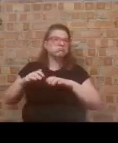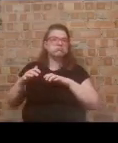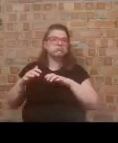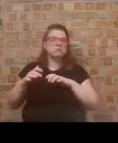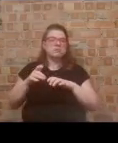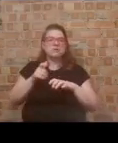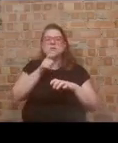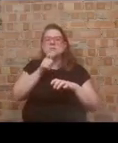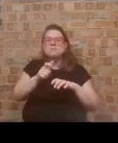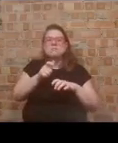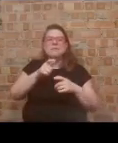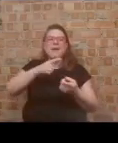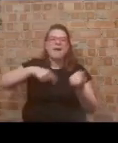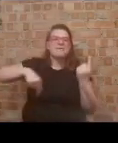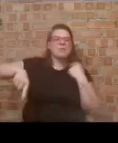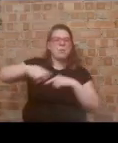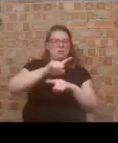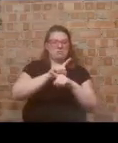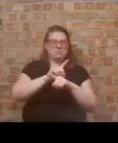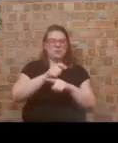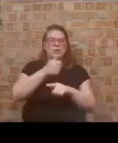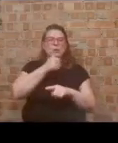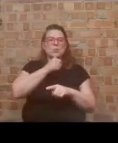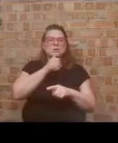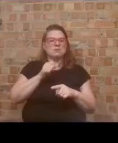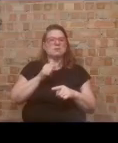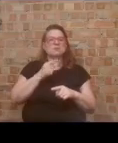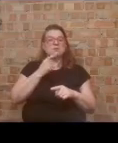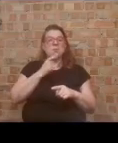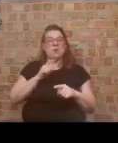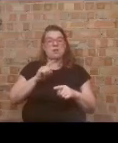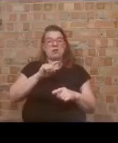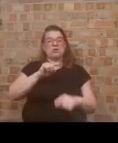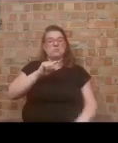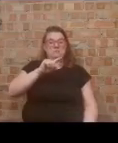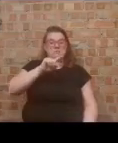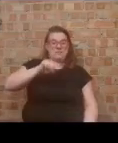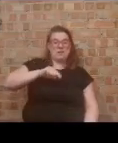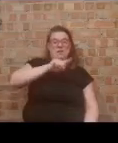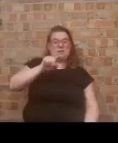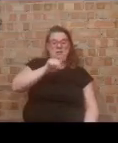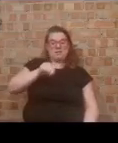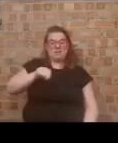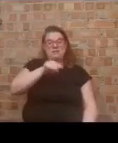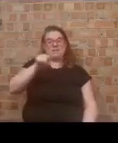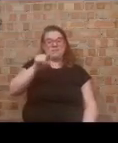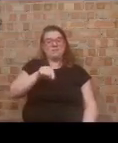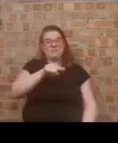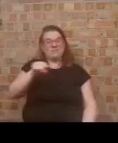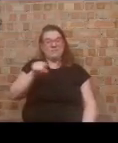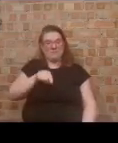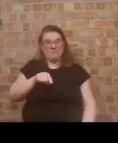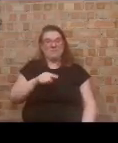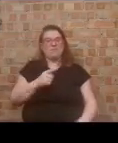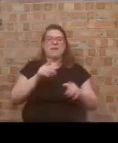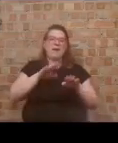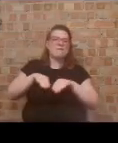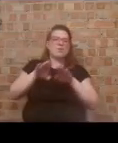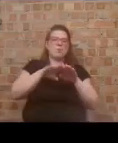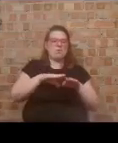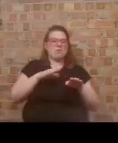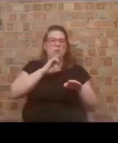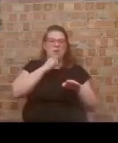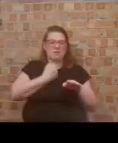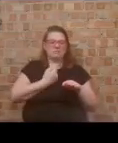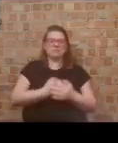the word everyone using touch typing. So I'm going to drag my finger around until I find the letter E. G D E.